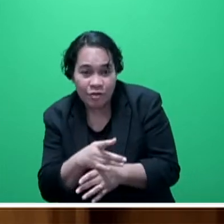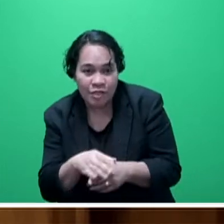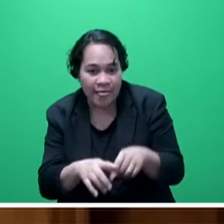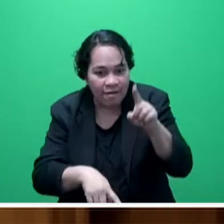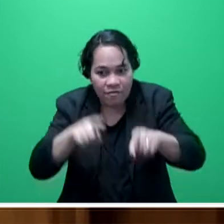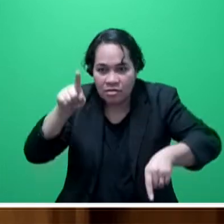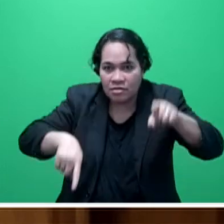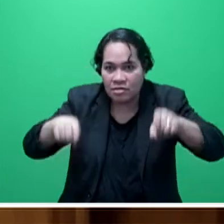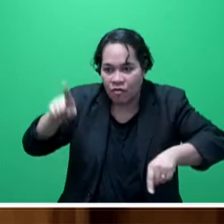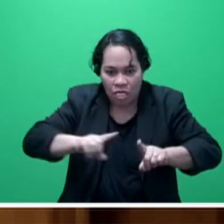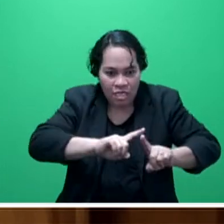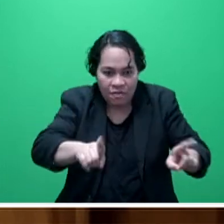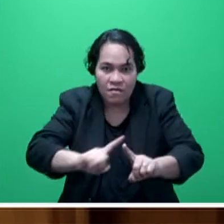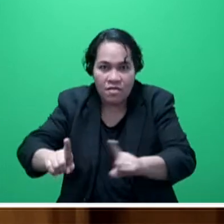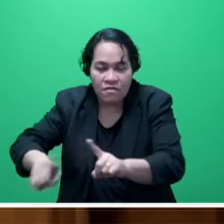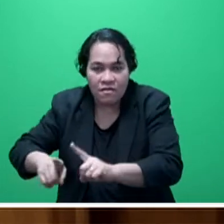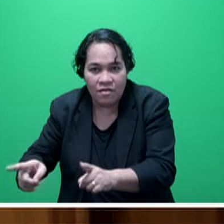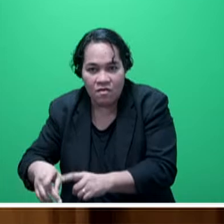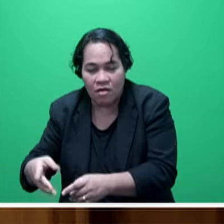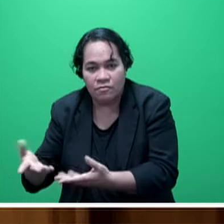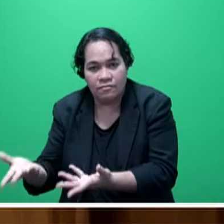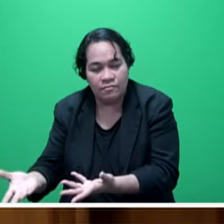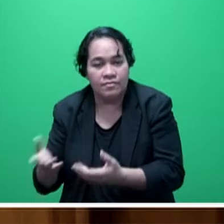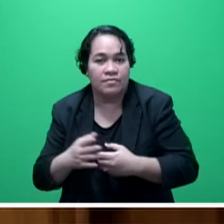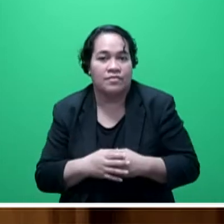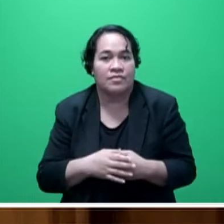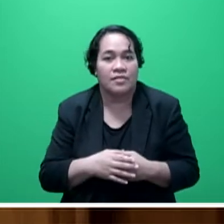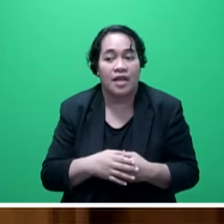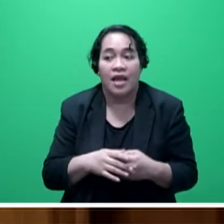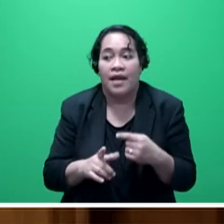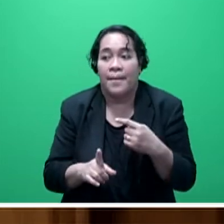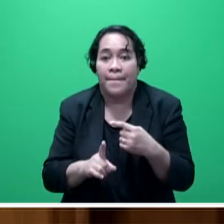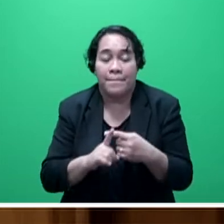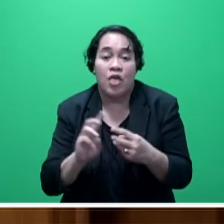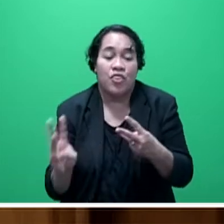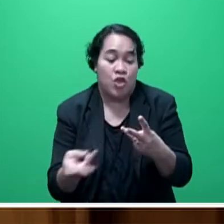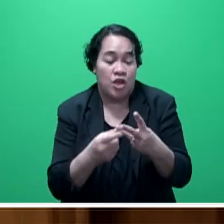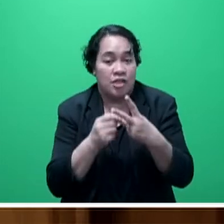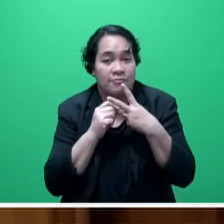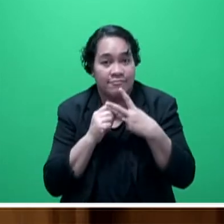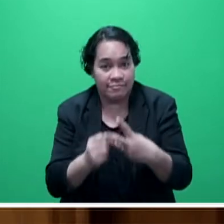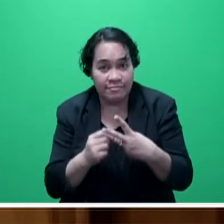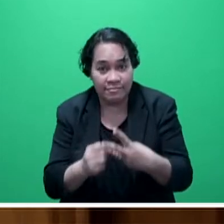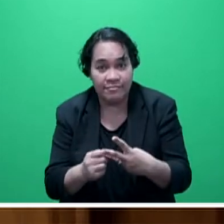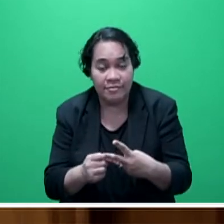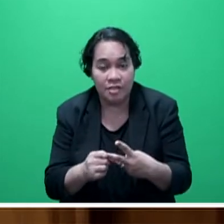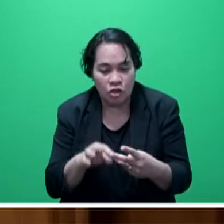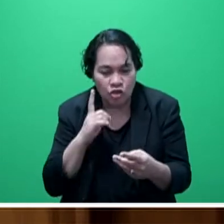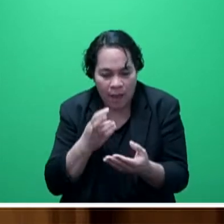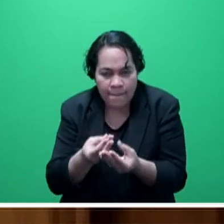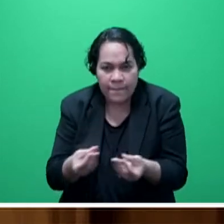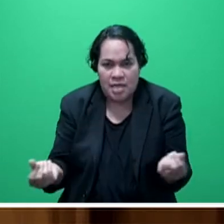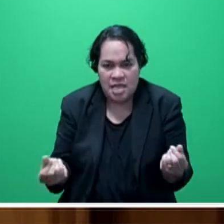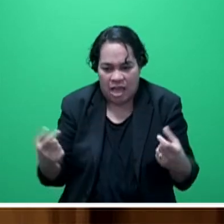at niche markets. Additionally, Honourable Speaker, the third objective is mitigating